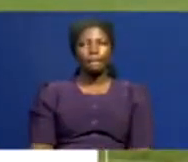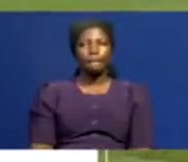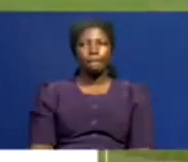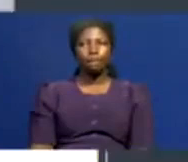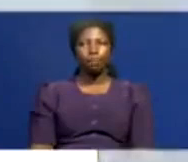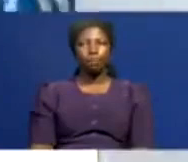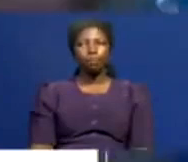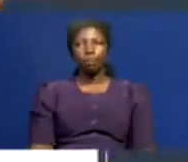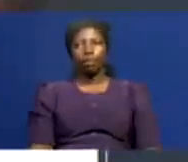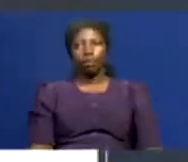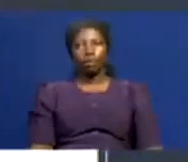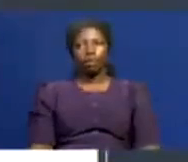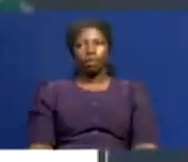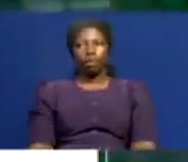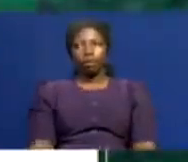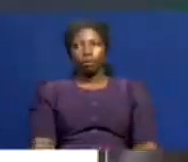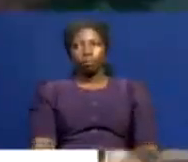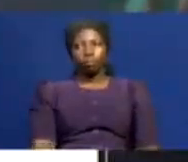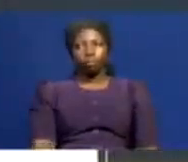with the try.